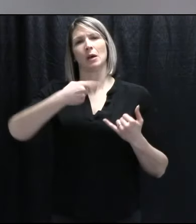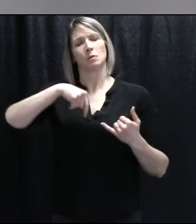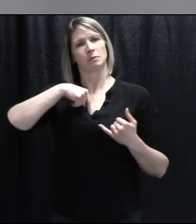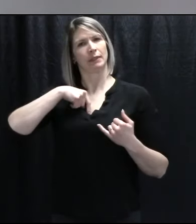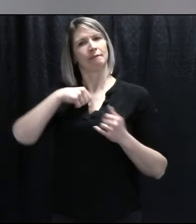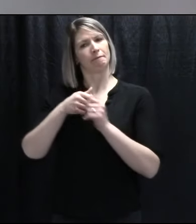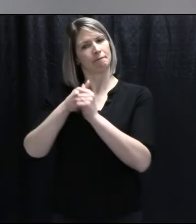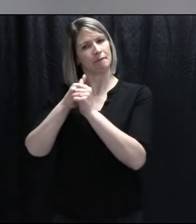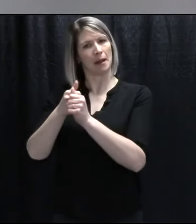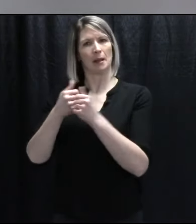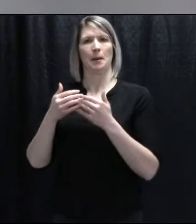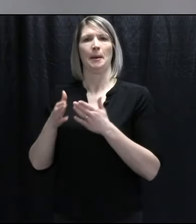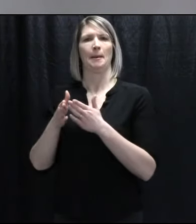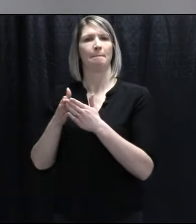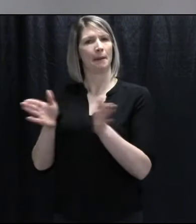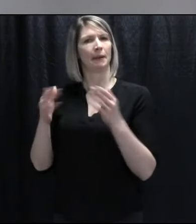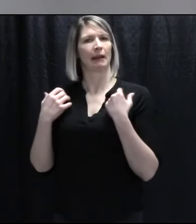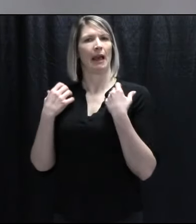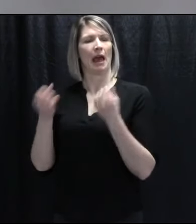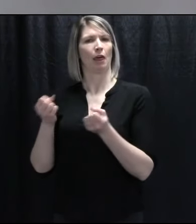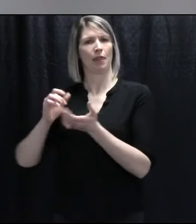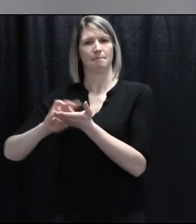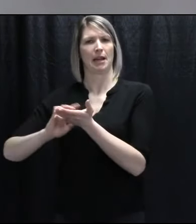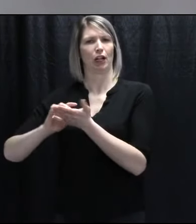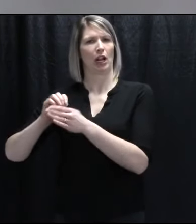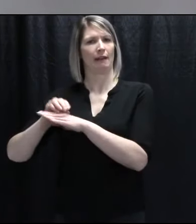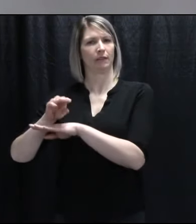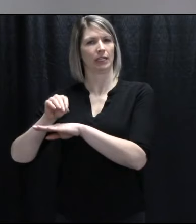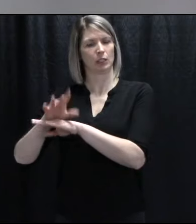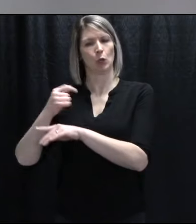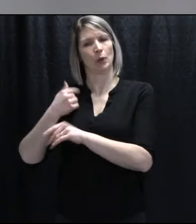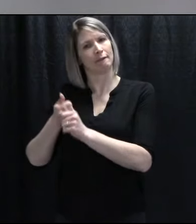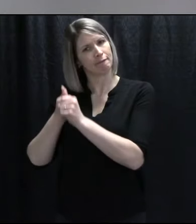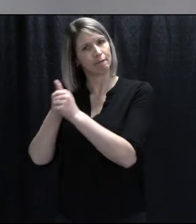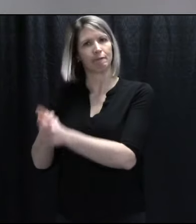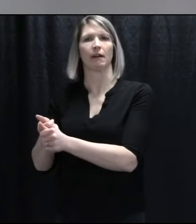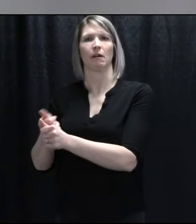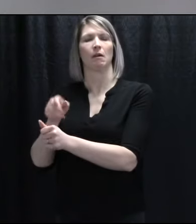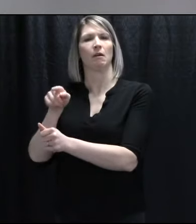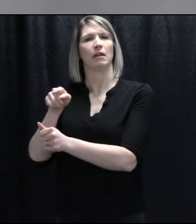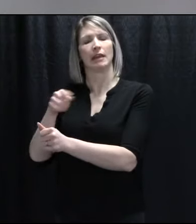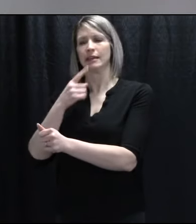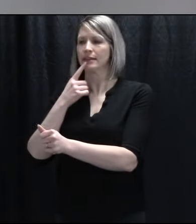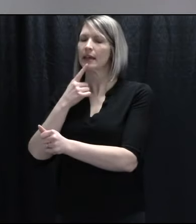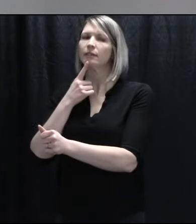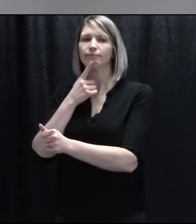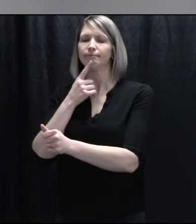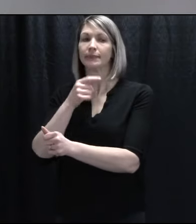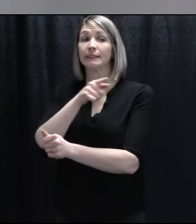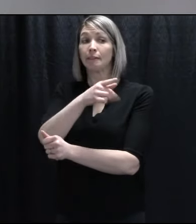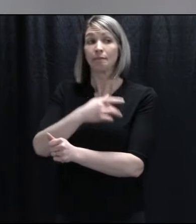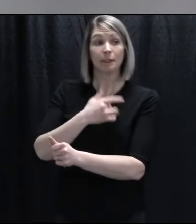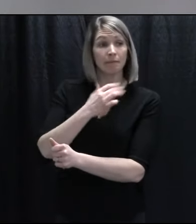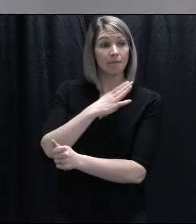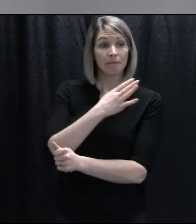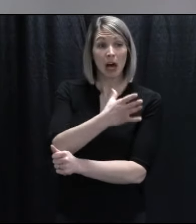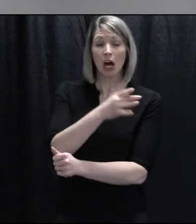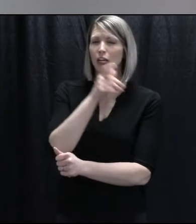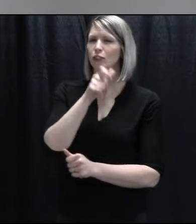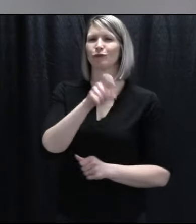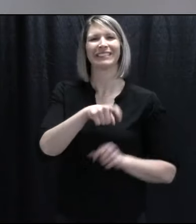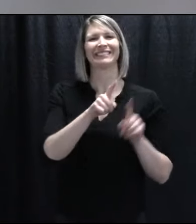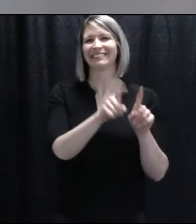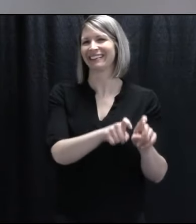on public health and best medical advice. We have made several strides in our